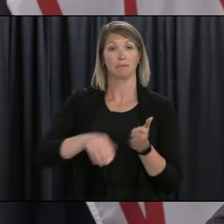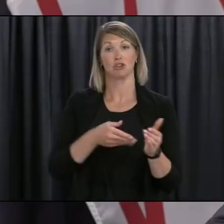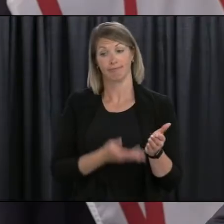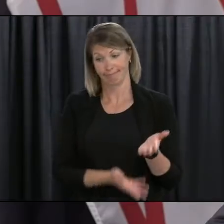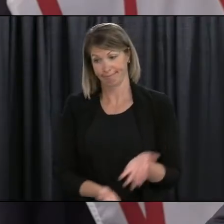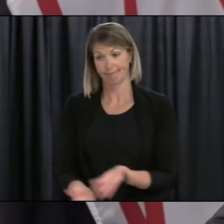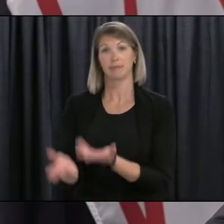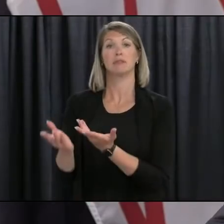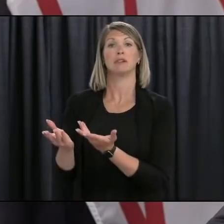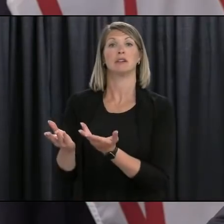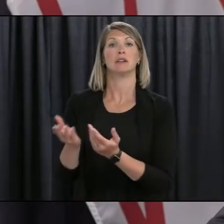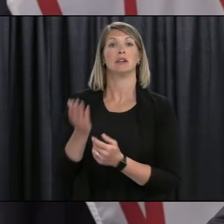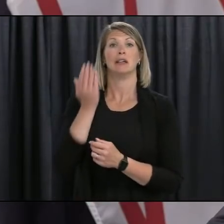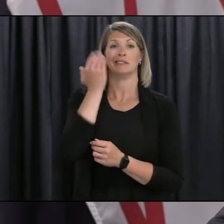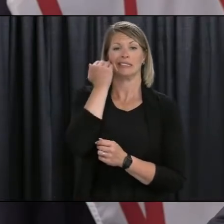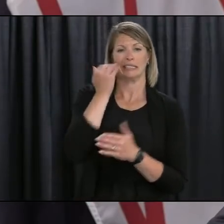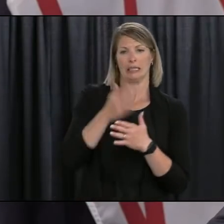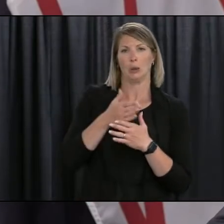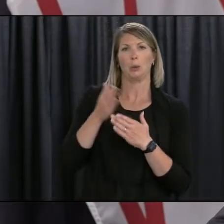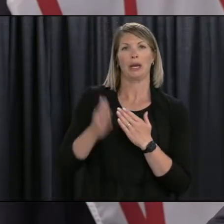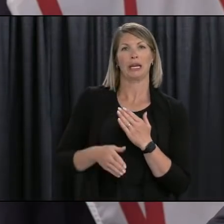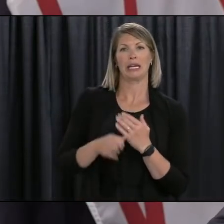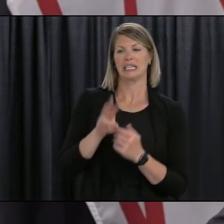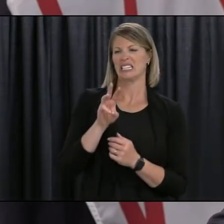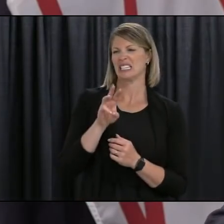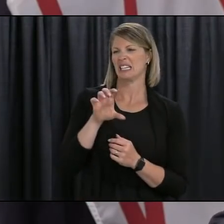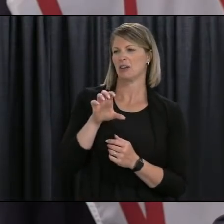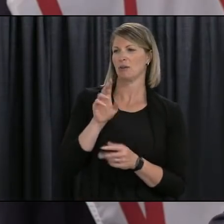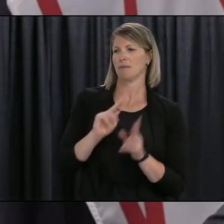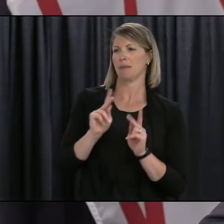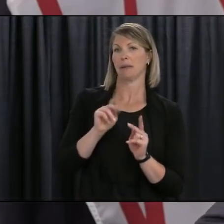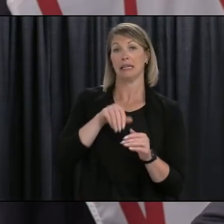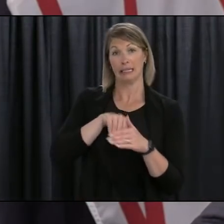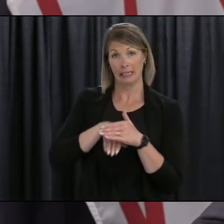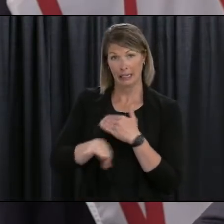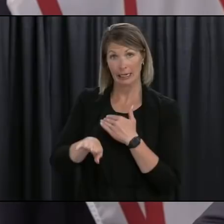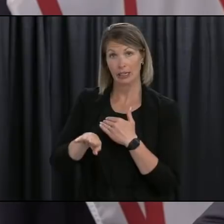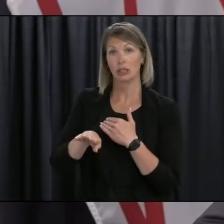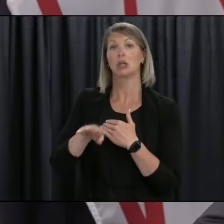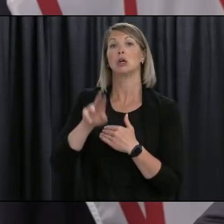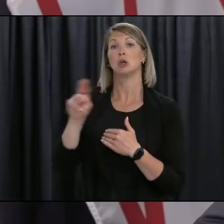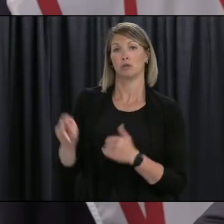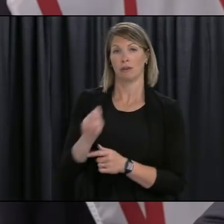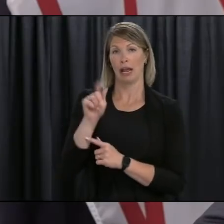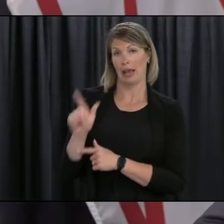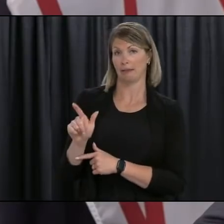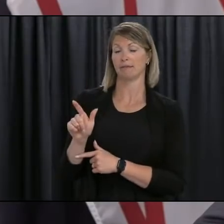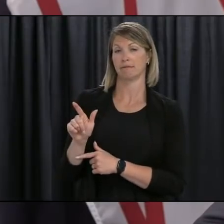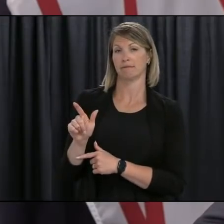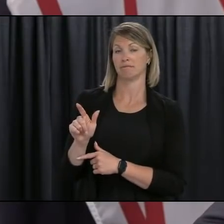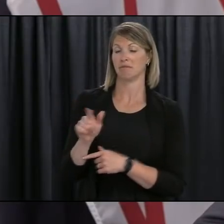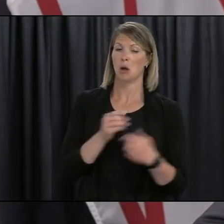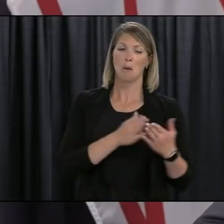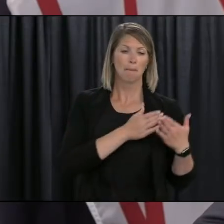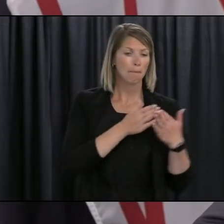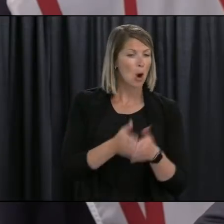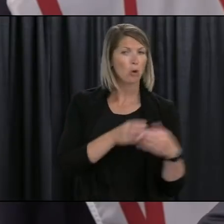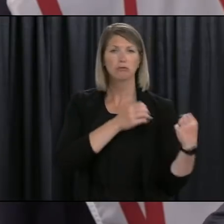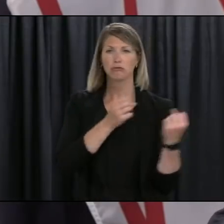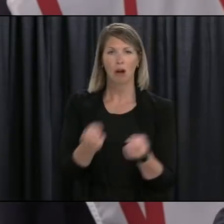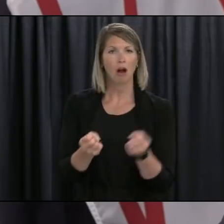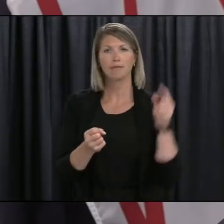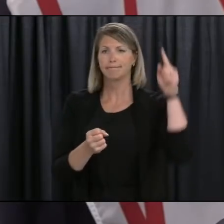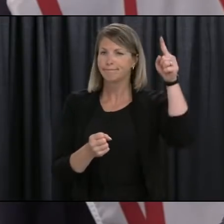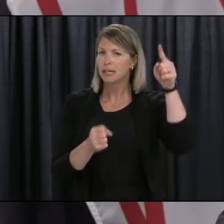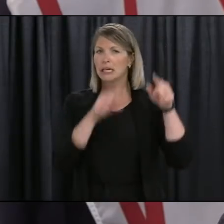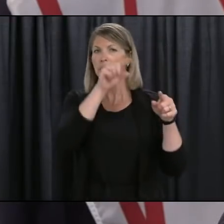over close to 600 people that would have came into Newfoundland and Labrador from the various entry points. The day before that was just under 500 people.